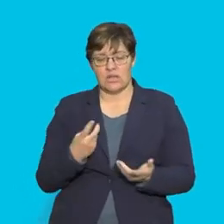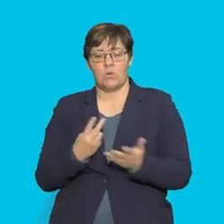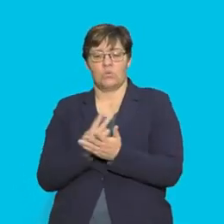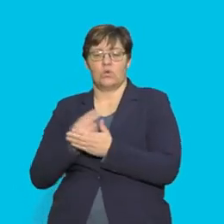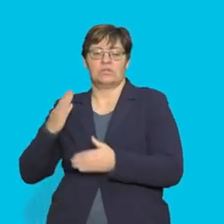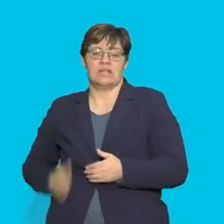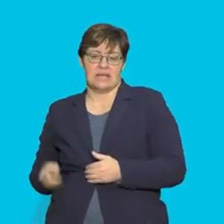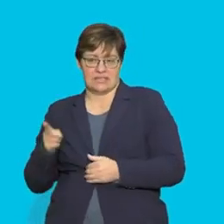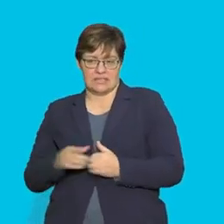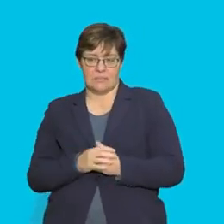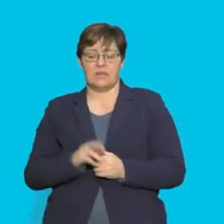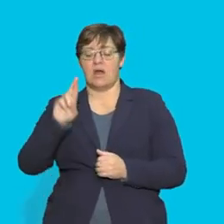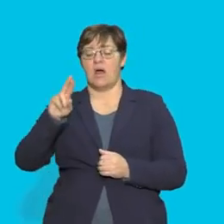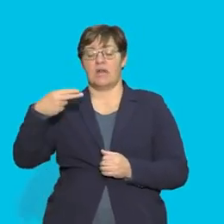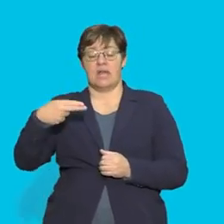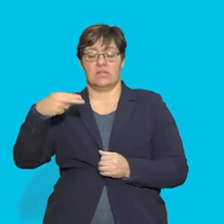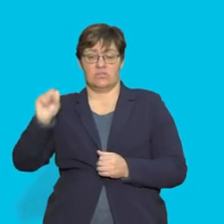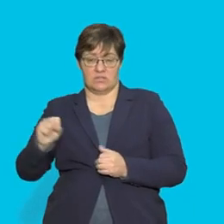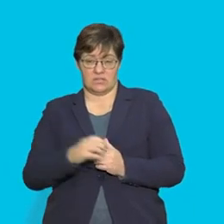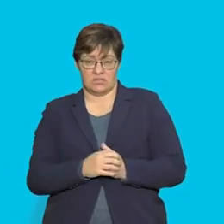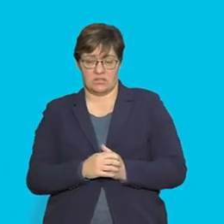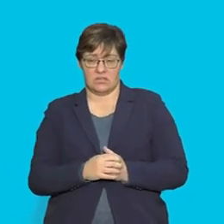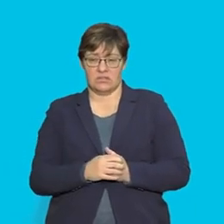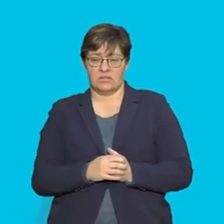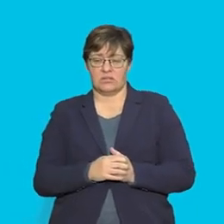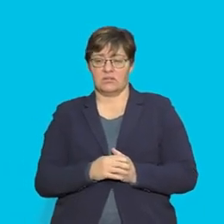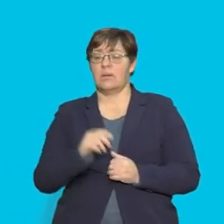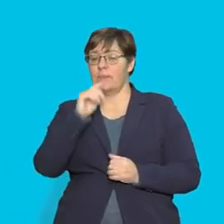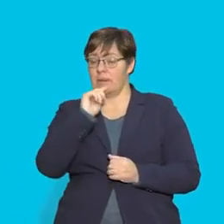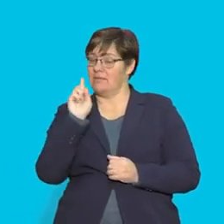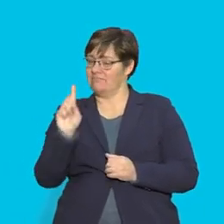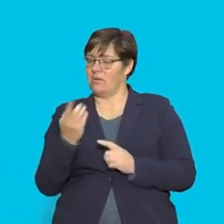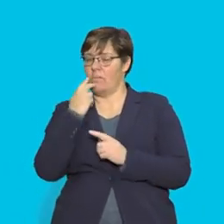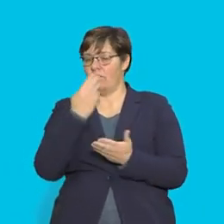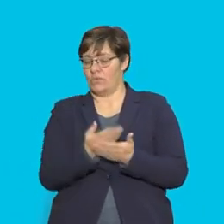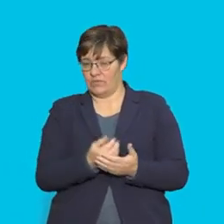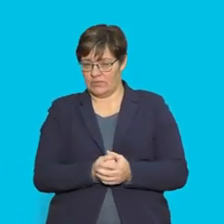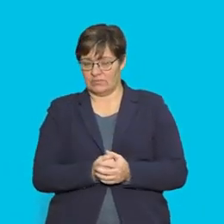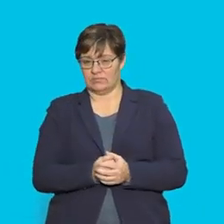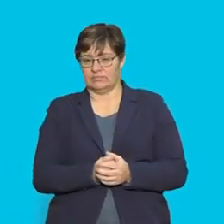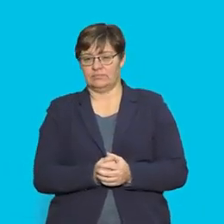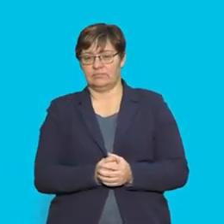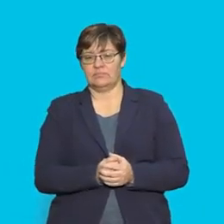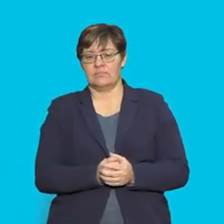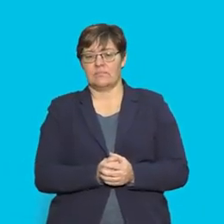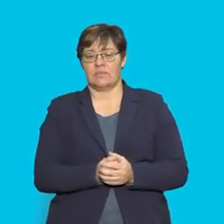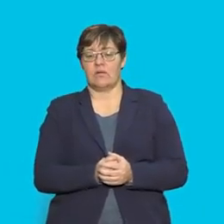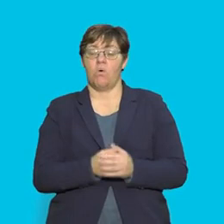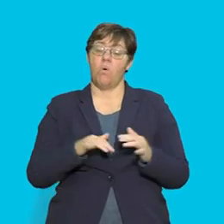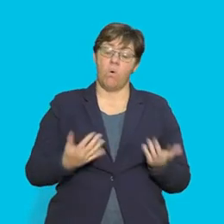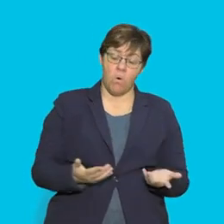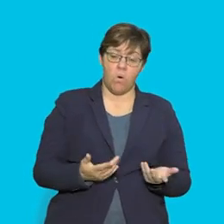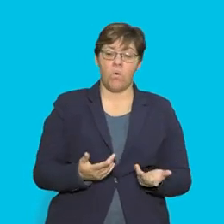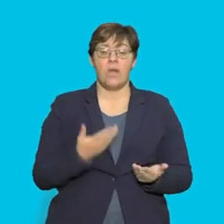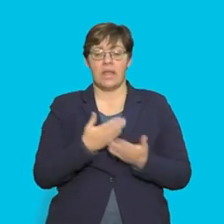have a side. We call this RHS, right? I can prove this as one of the ways to talk about